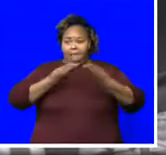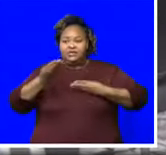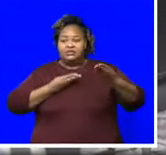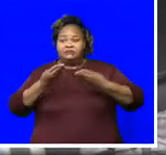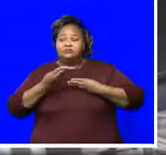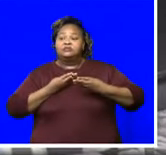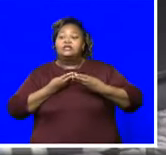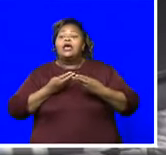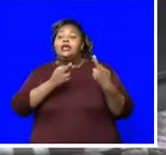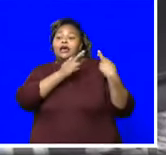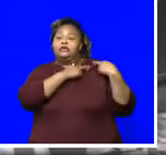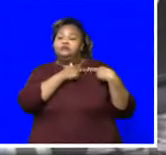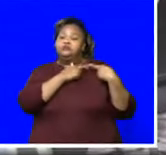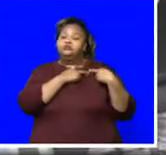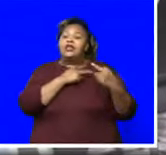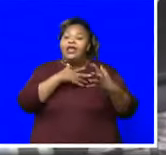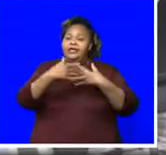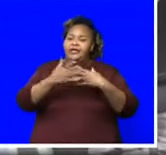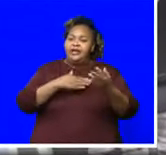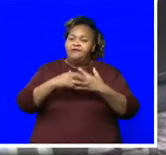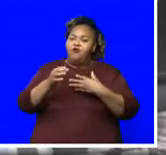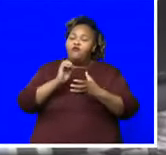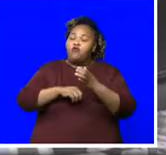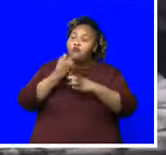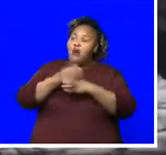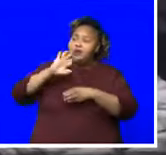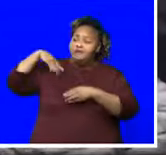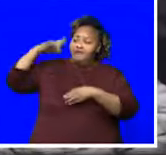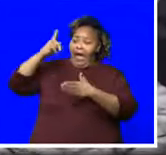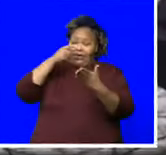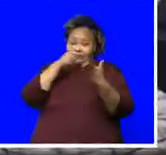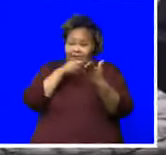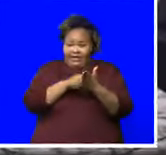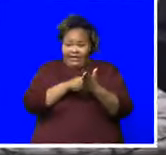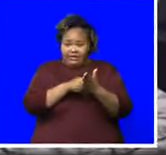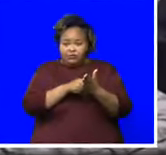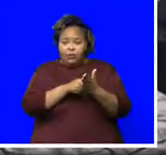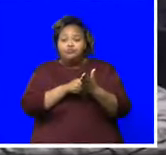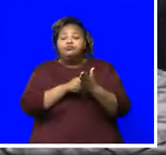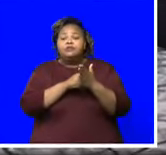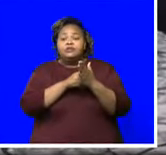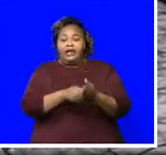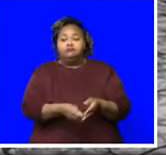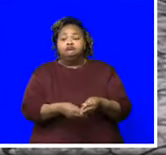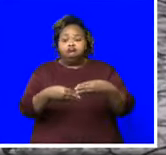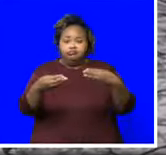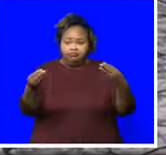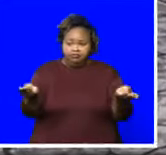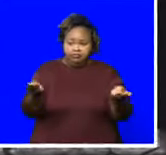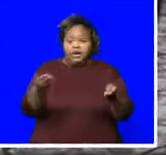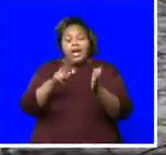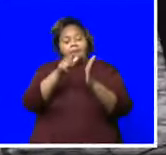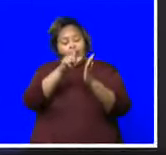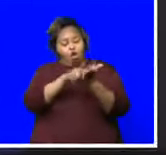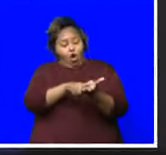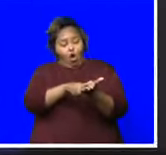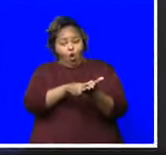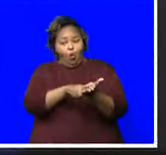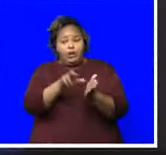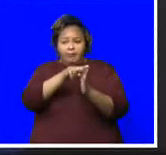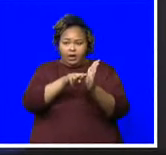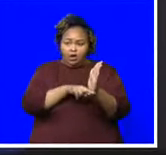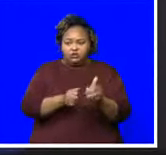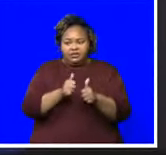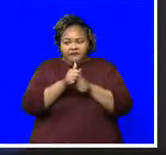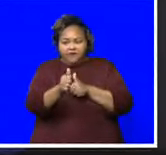emave iKorea letinikwe timvumo tekusebenza kufanele tilandzele yonke imithetho ngendlela lefanele.